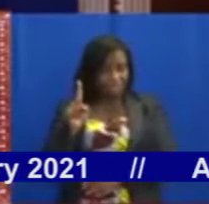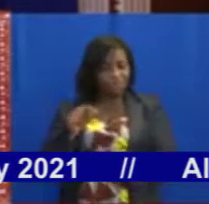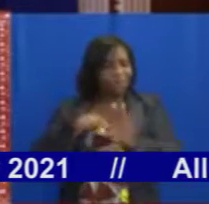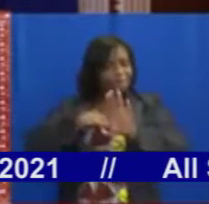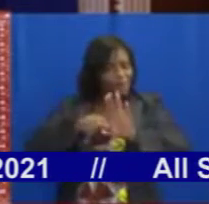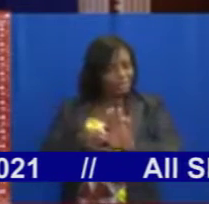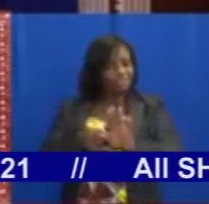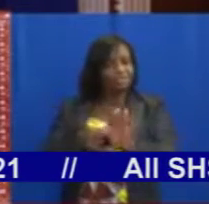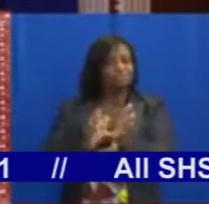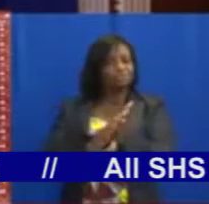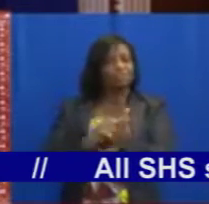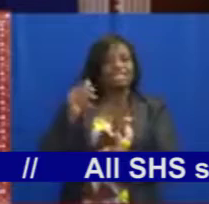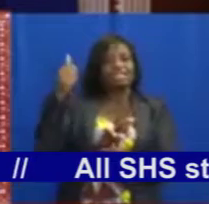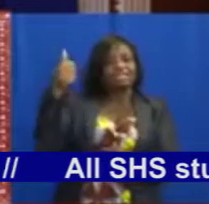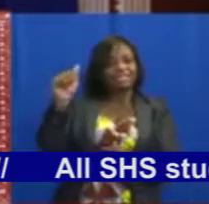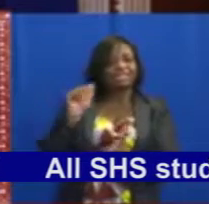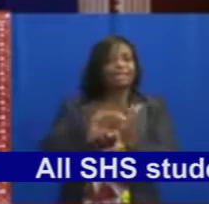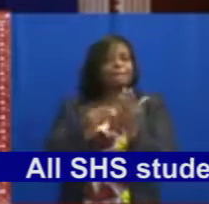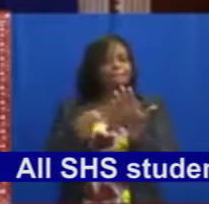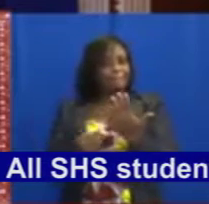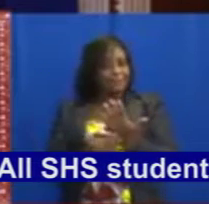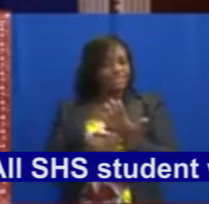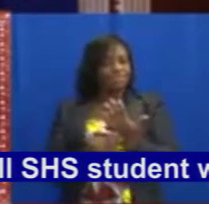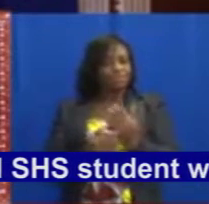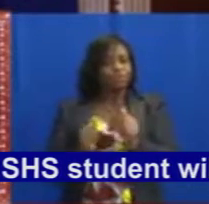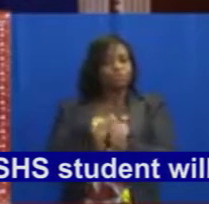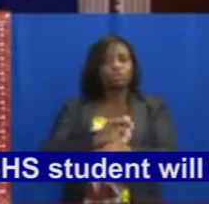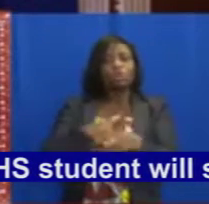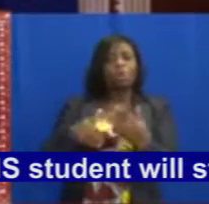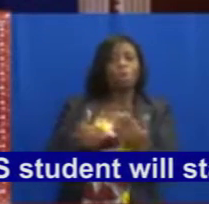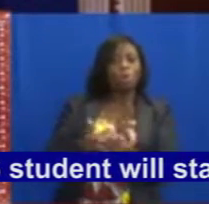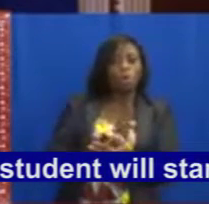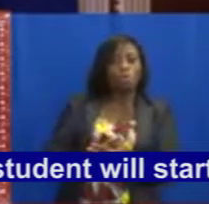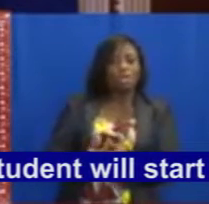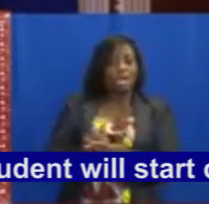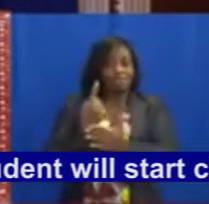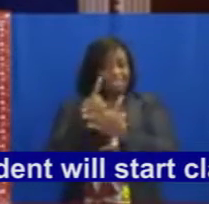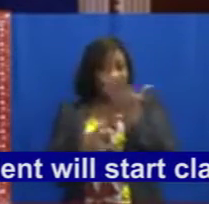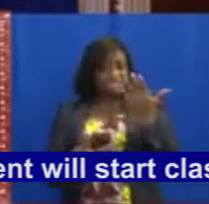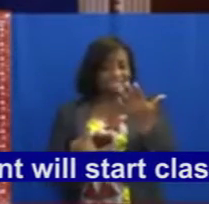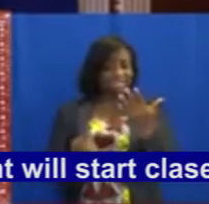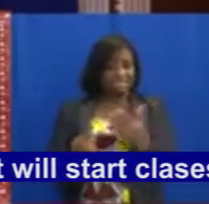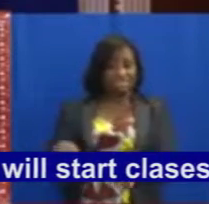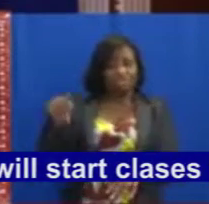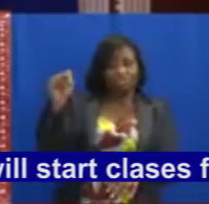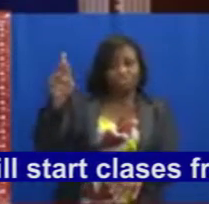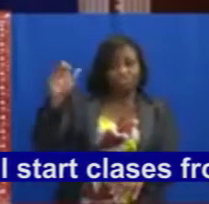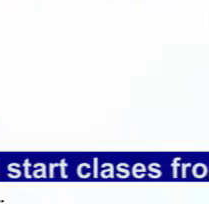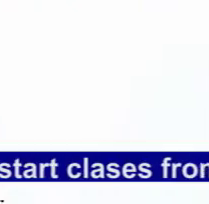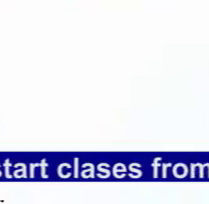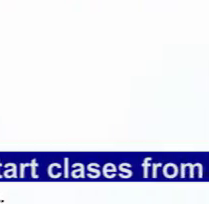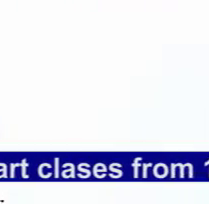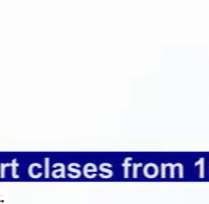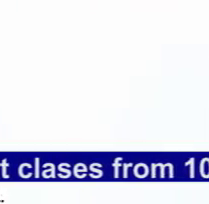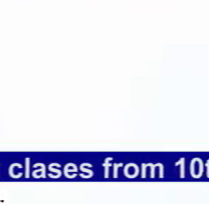eye SHS 1 student no eye dia omwo be san akko school no omwo be ko school no 10th March na omwo ko school no so enya dia